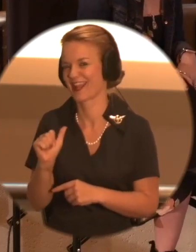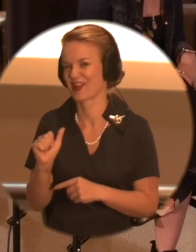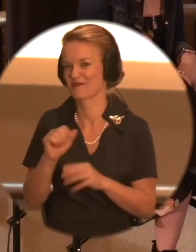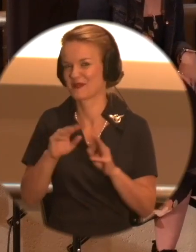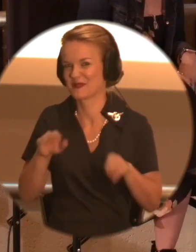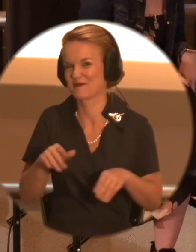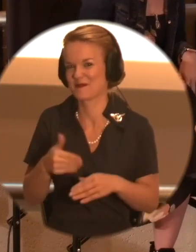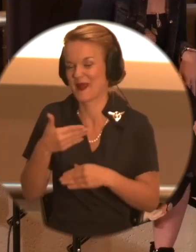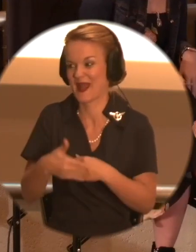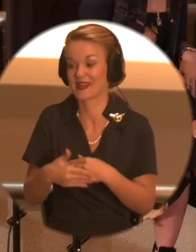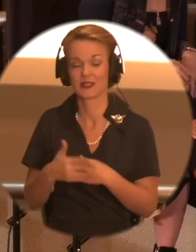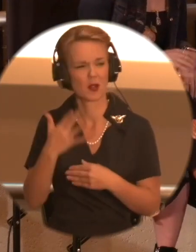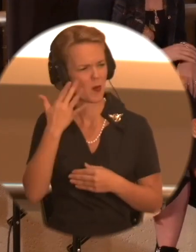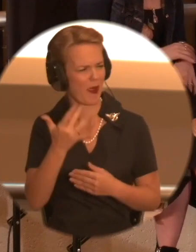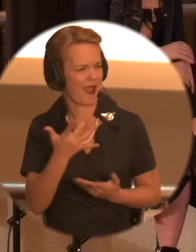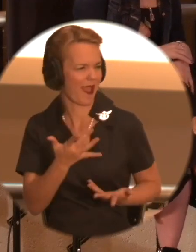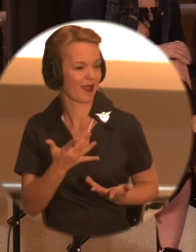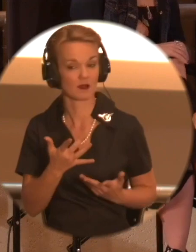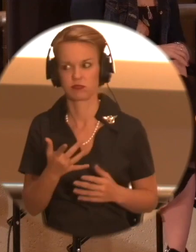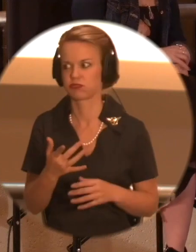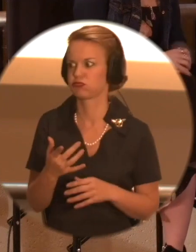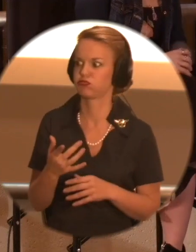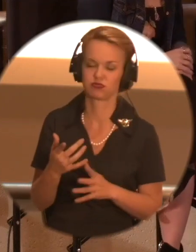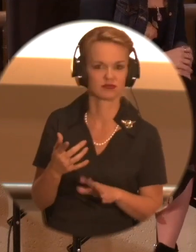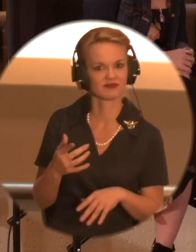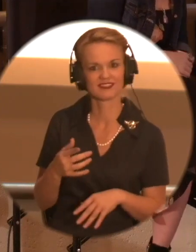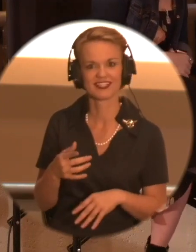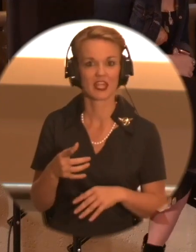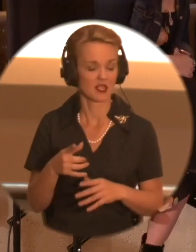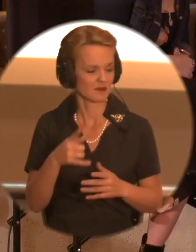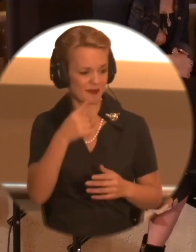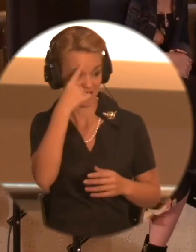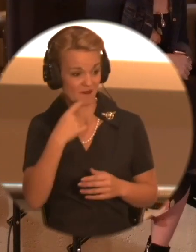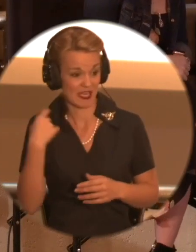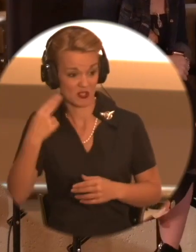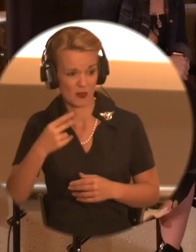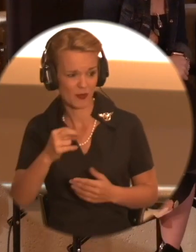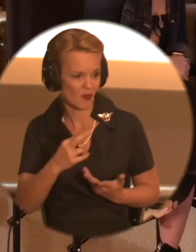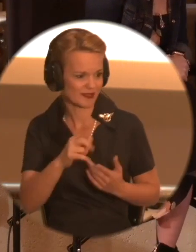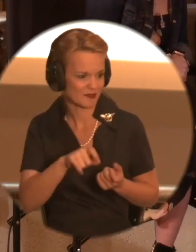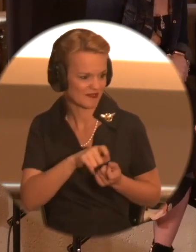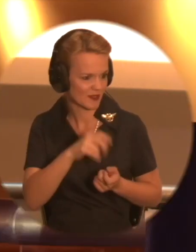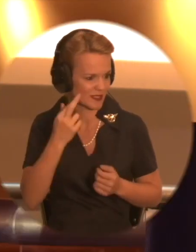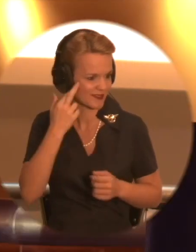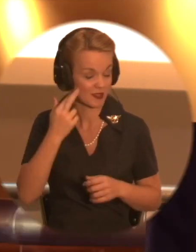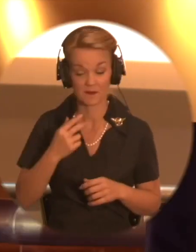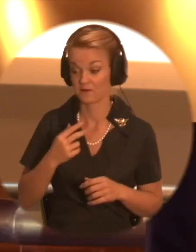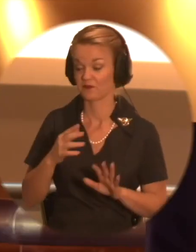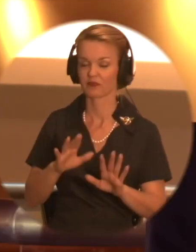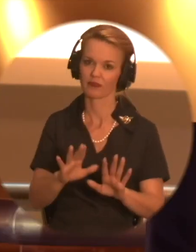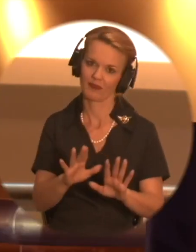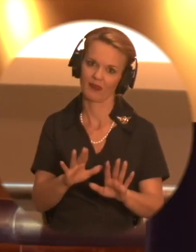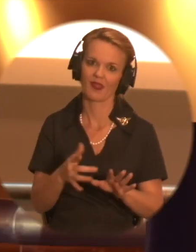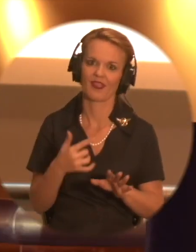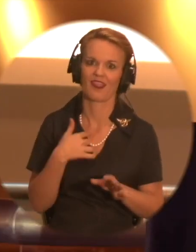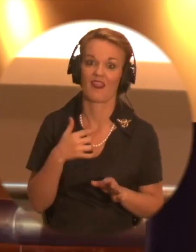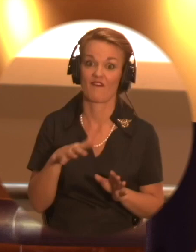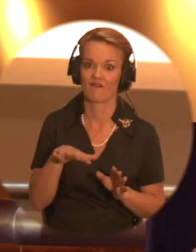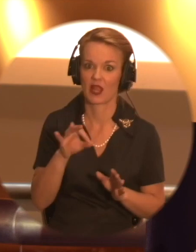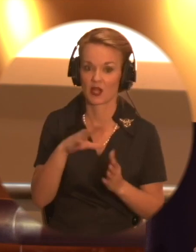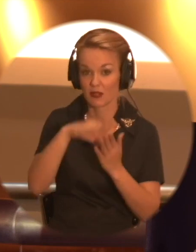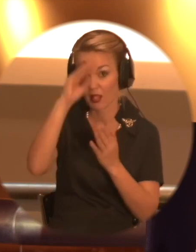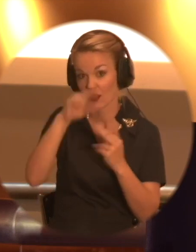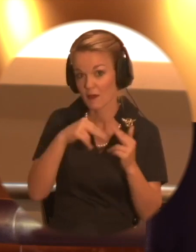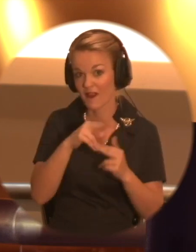Museum? Just because of the culture and the history that we're aware of, or is there a specific reason for you? So because of what I found out about Vegas, I was not a